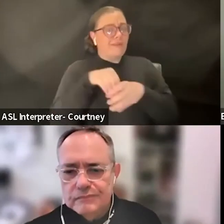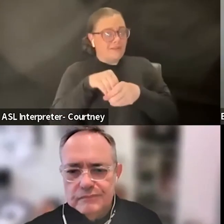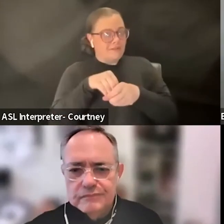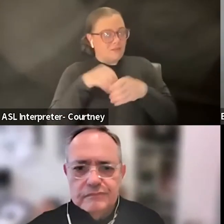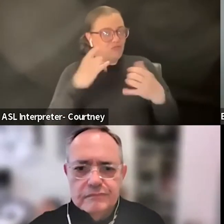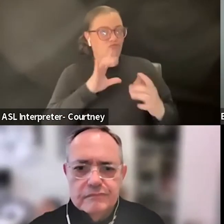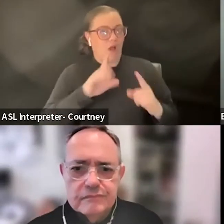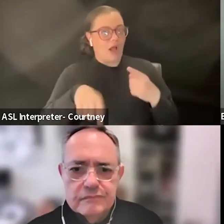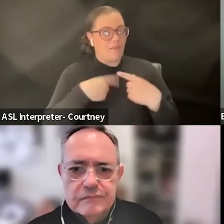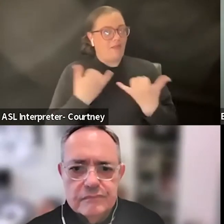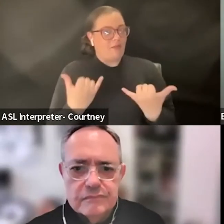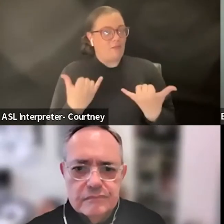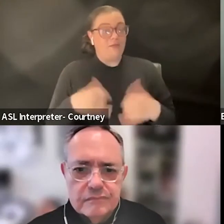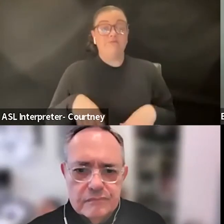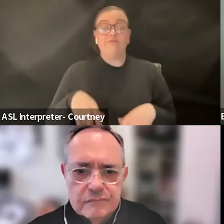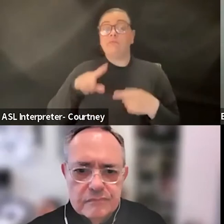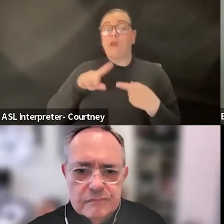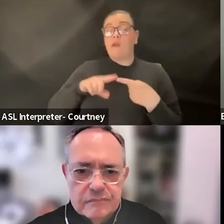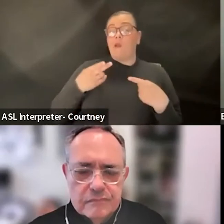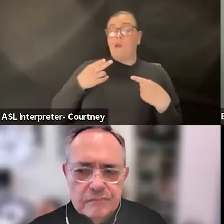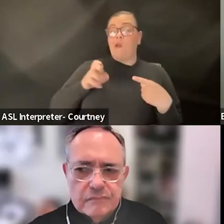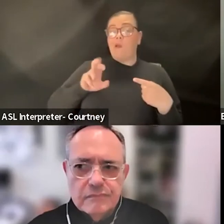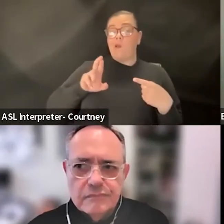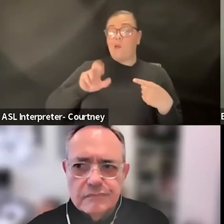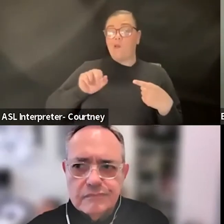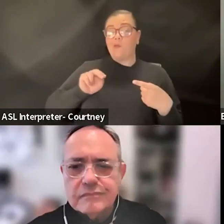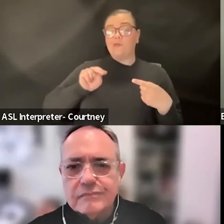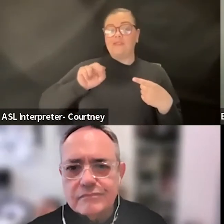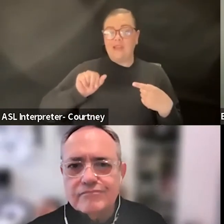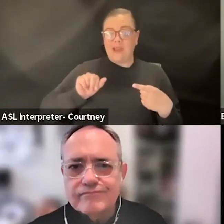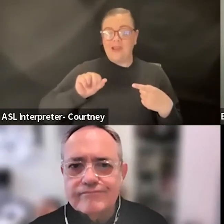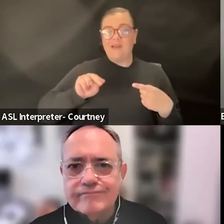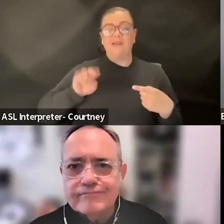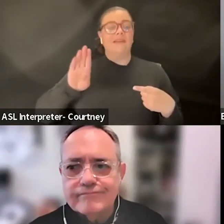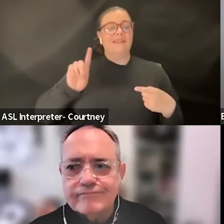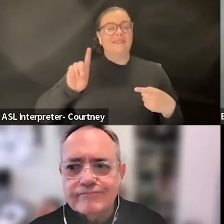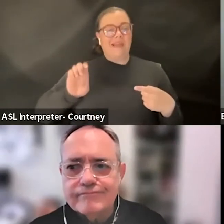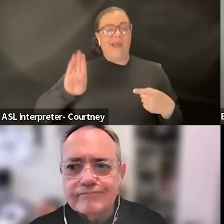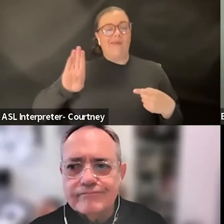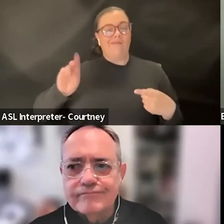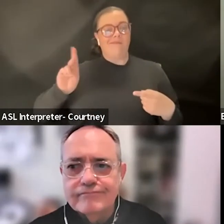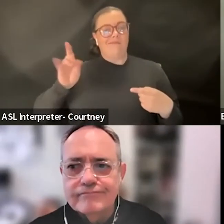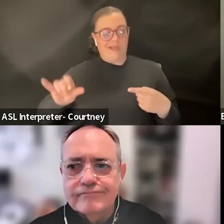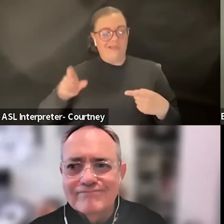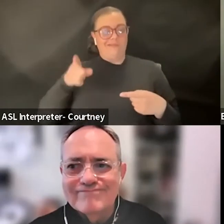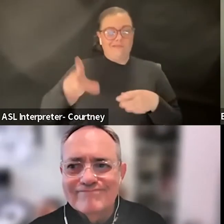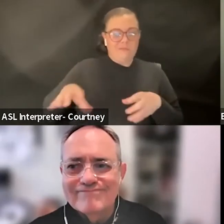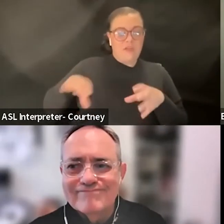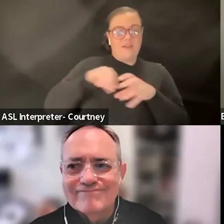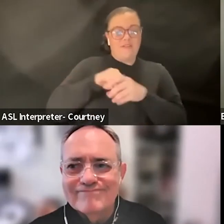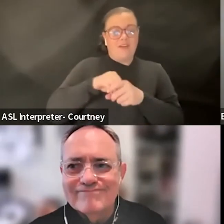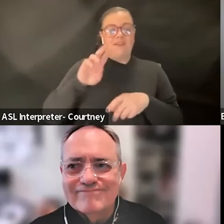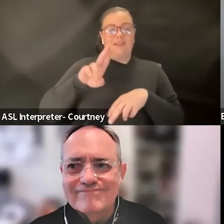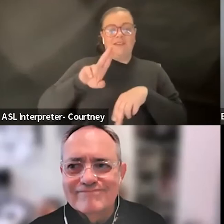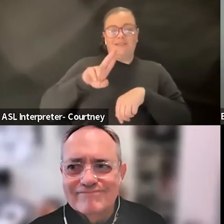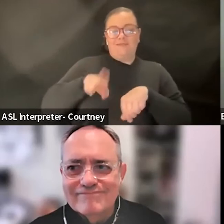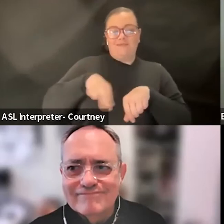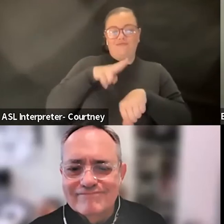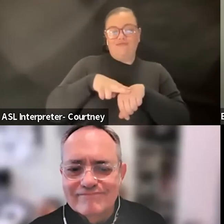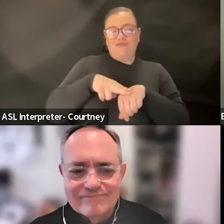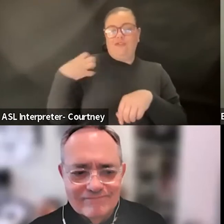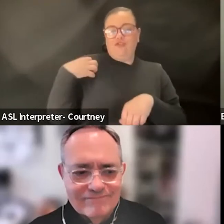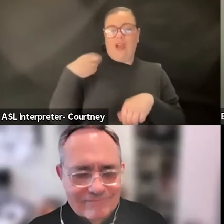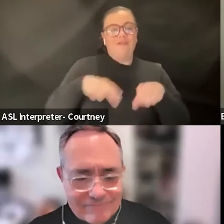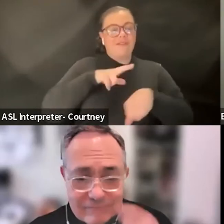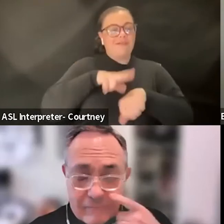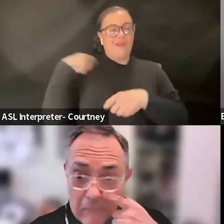the National Spanish Language Media Committee at SAG-AFTRA. He's been an active member volunteer for well over a decade. His voice is heard